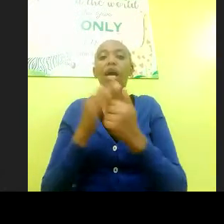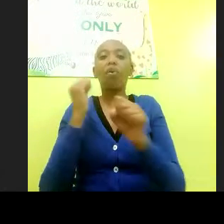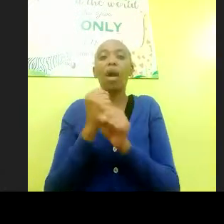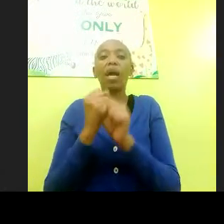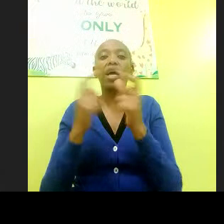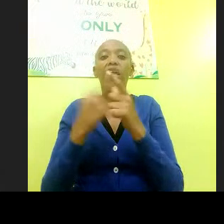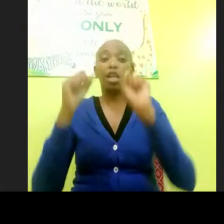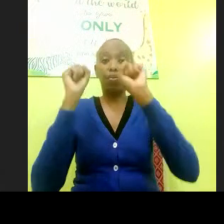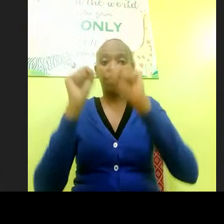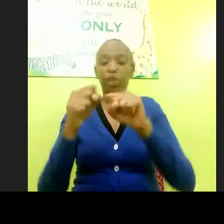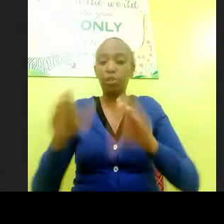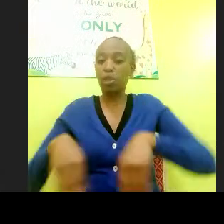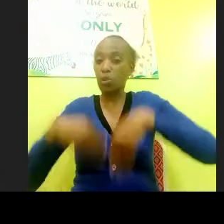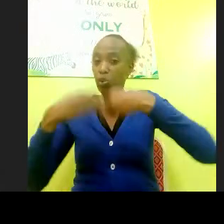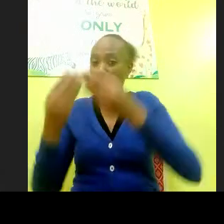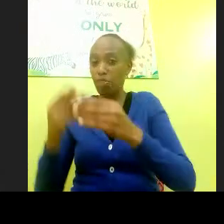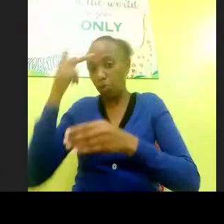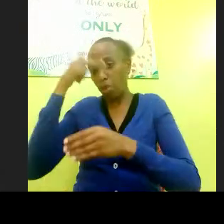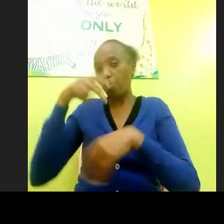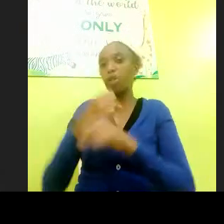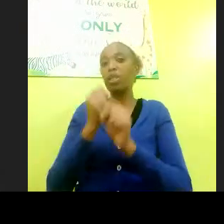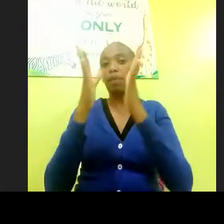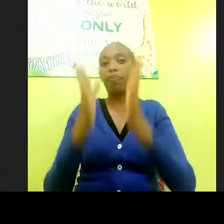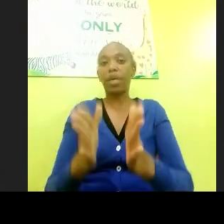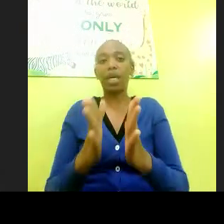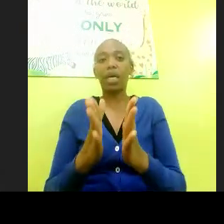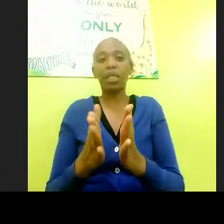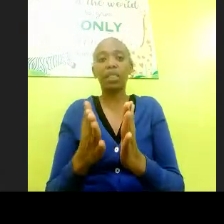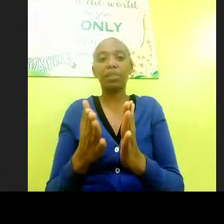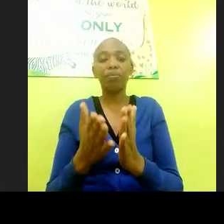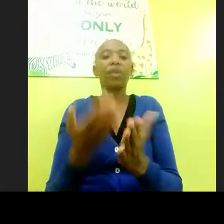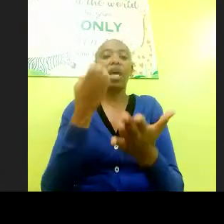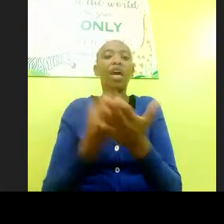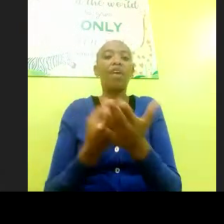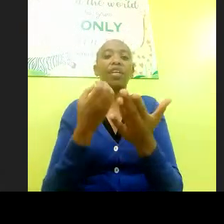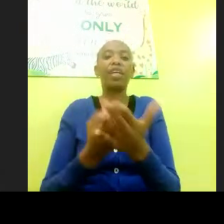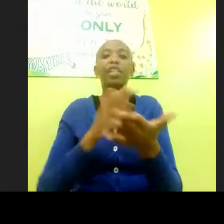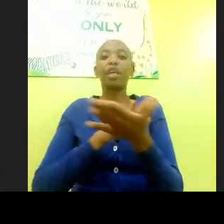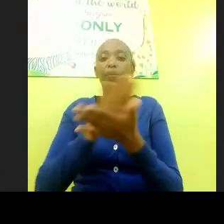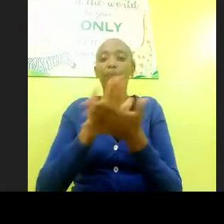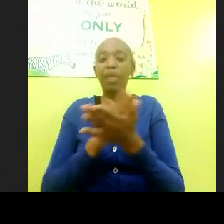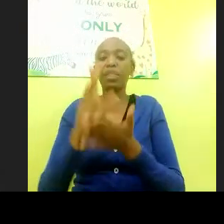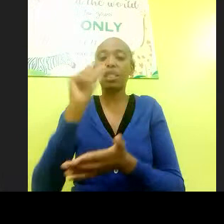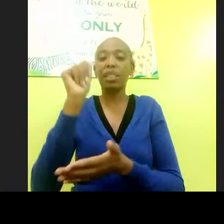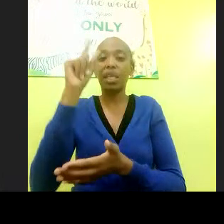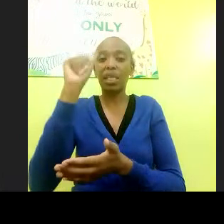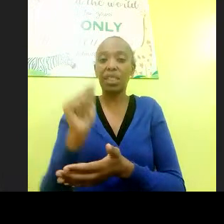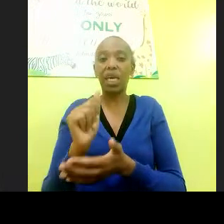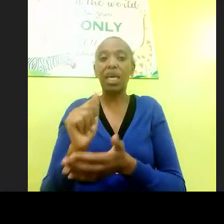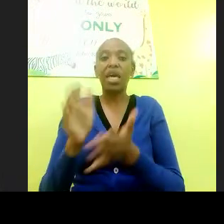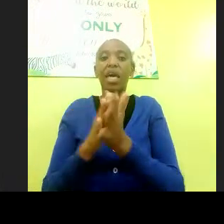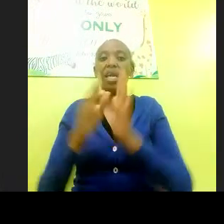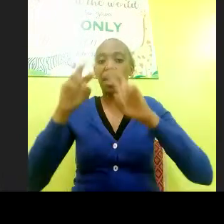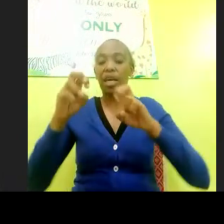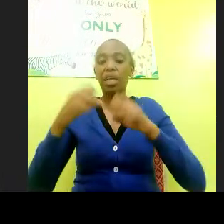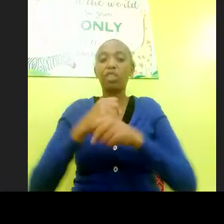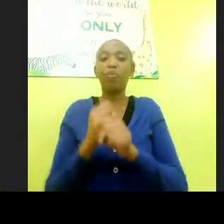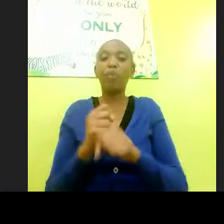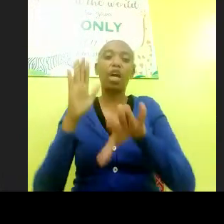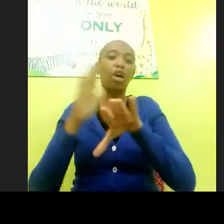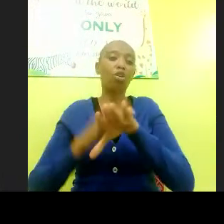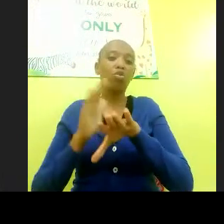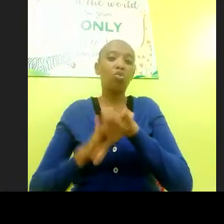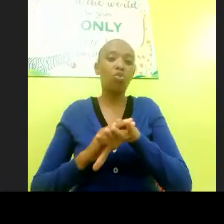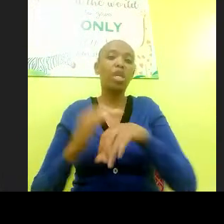to offer to the policymakers evidence-based data and analysis to make a proper a